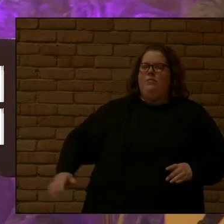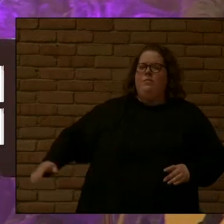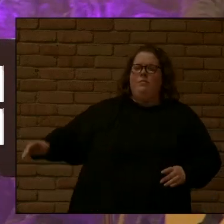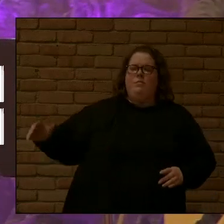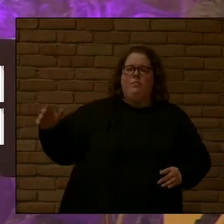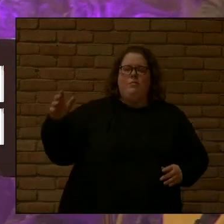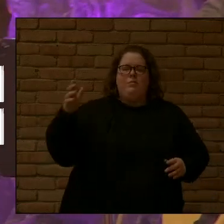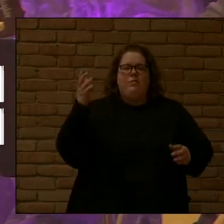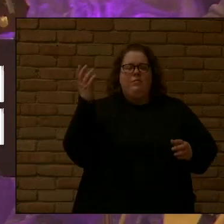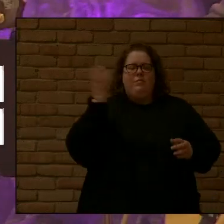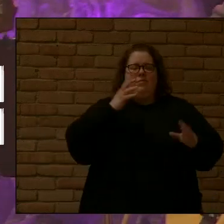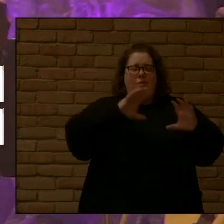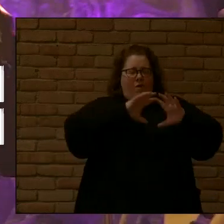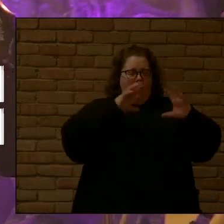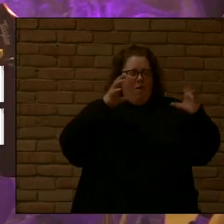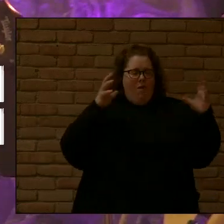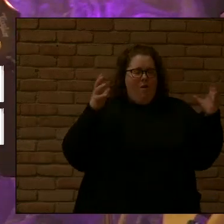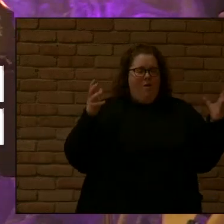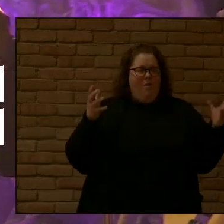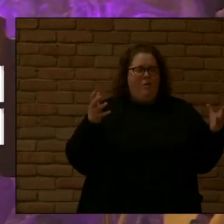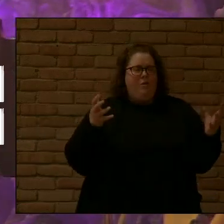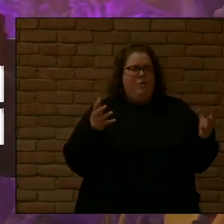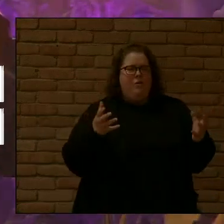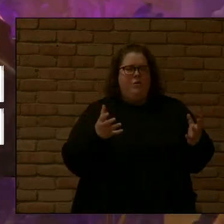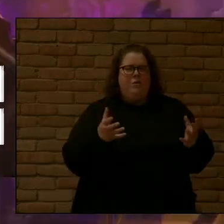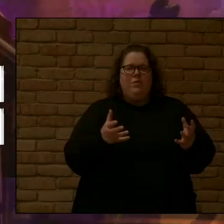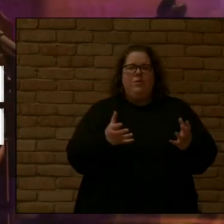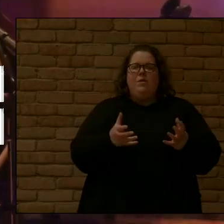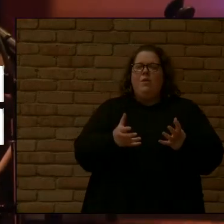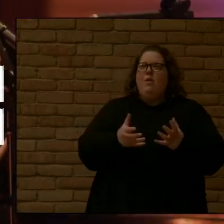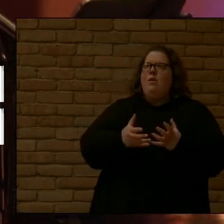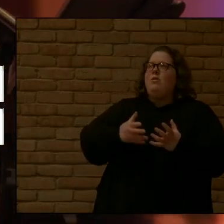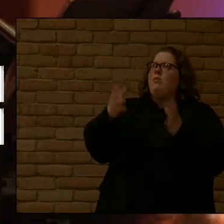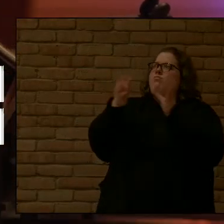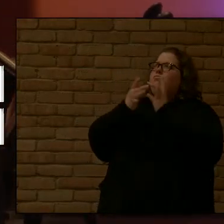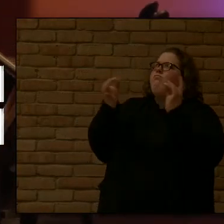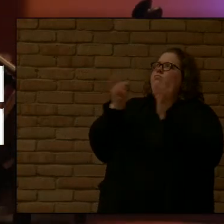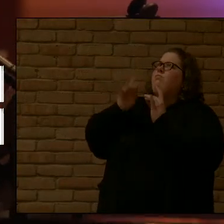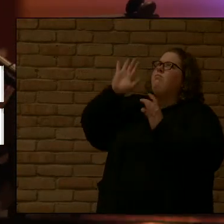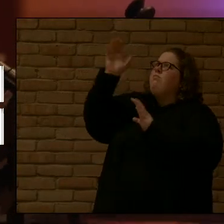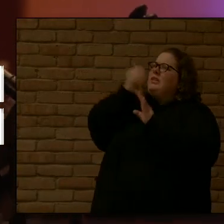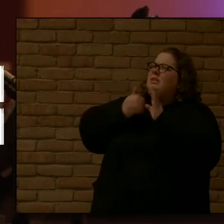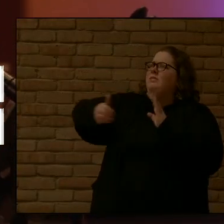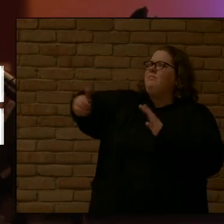Were the whole earth echoing his eminence,